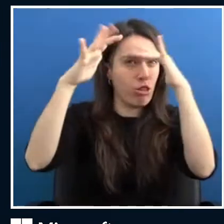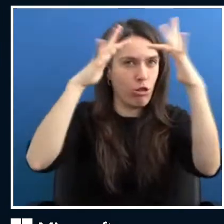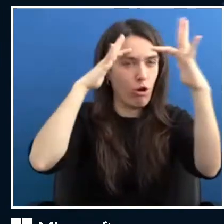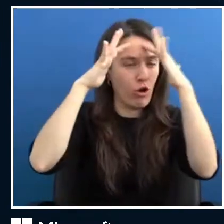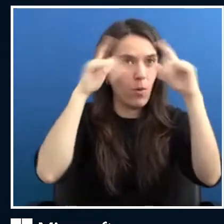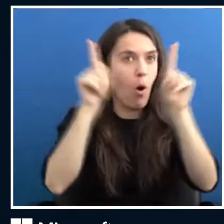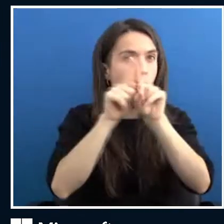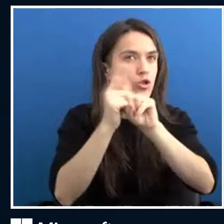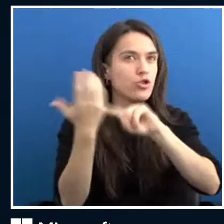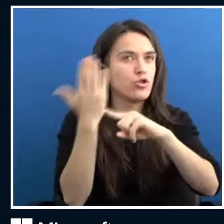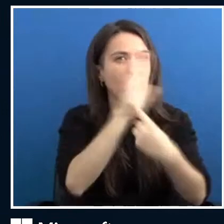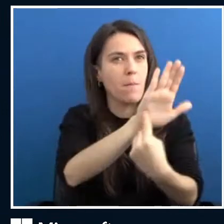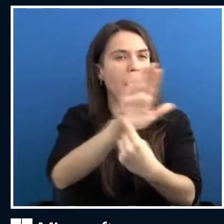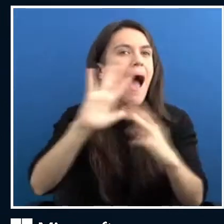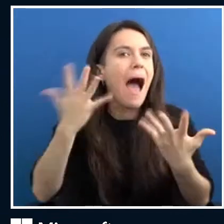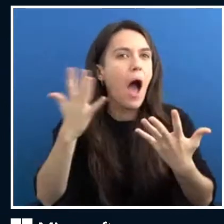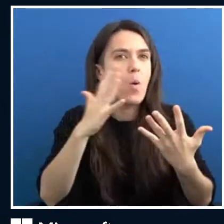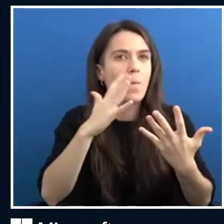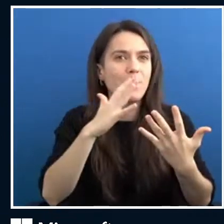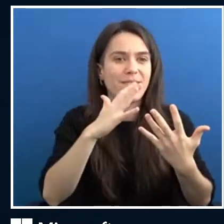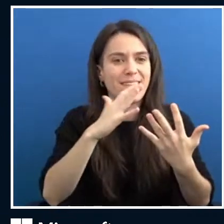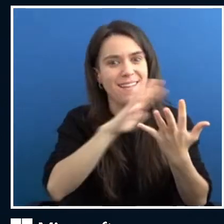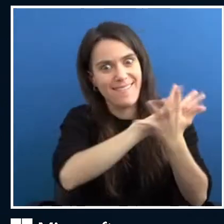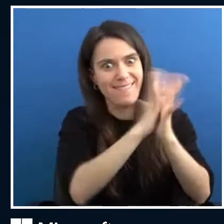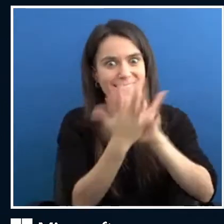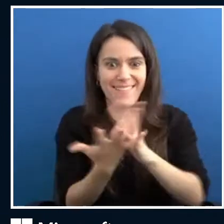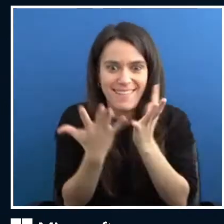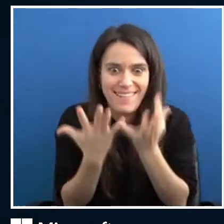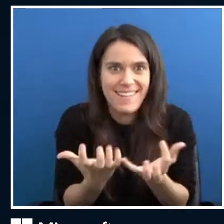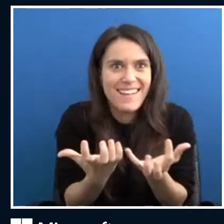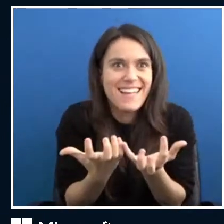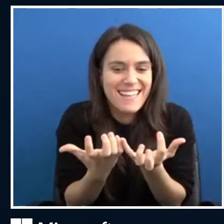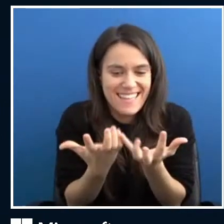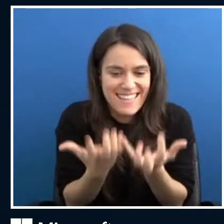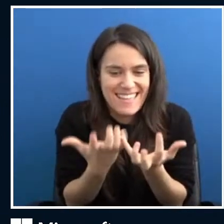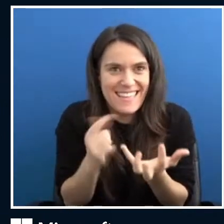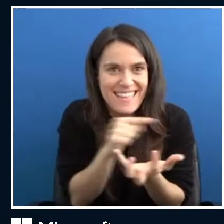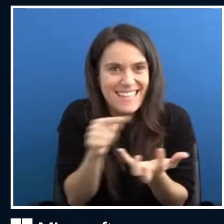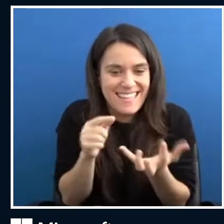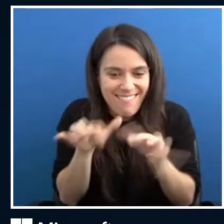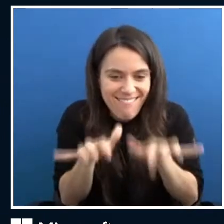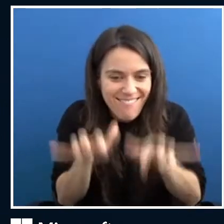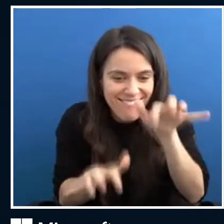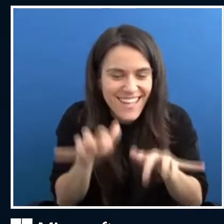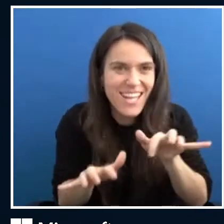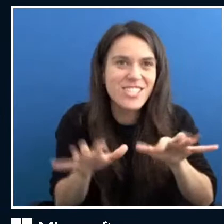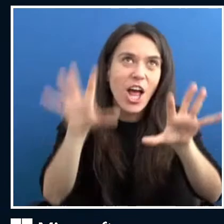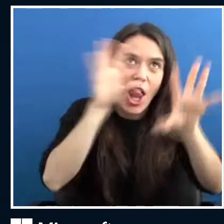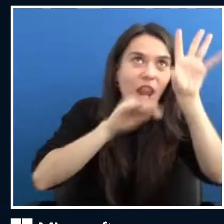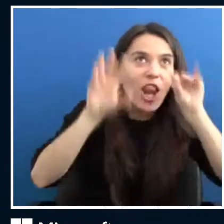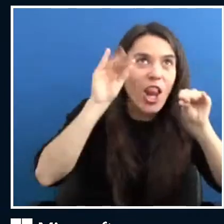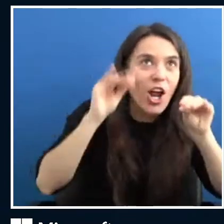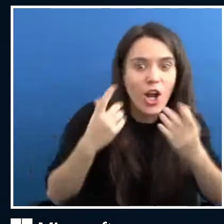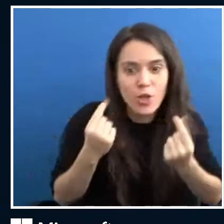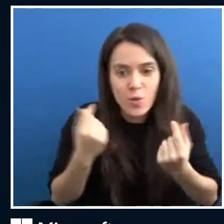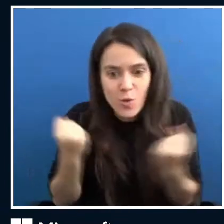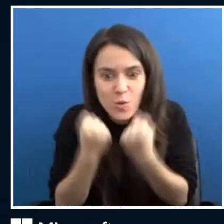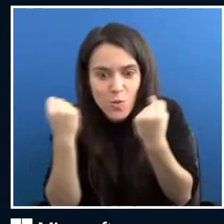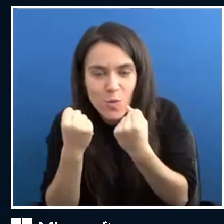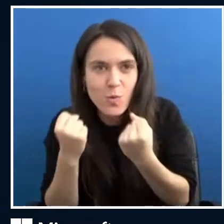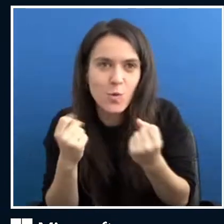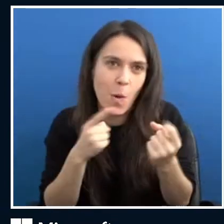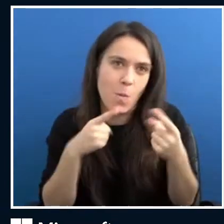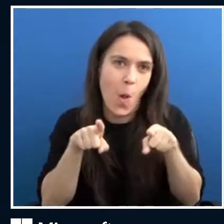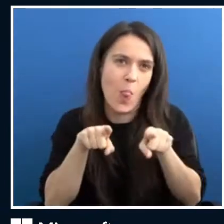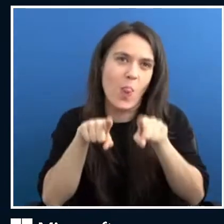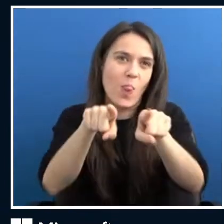applied, and that kind of gives a good link between learning and actually doing it as well in the real world. Definitely. And I think, as Aisha